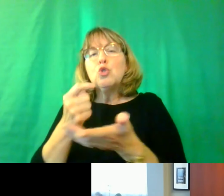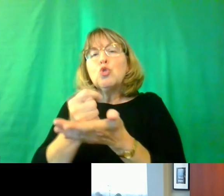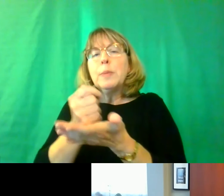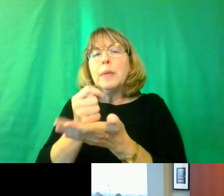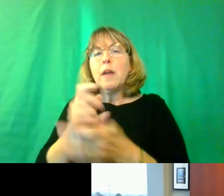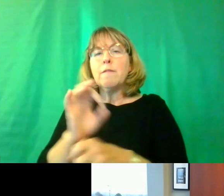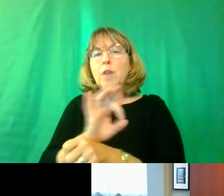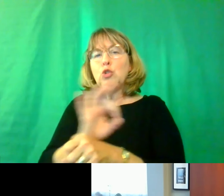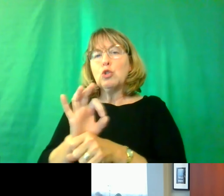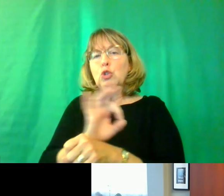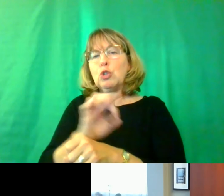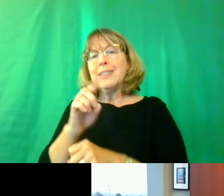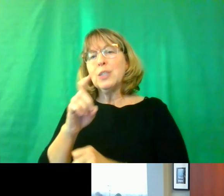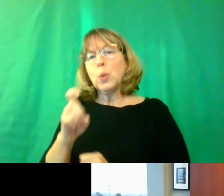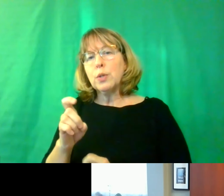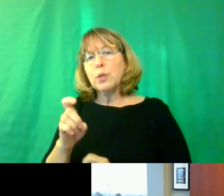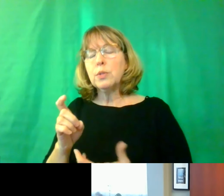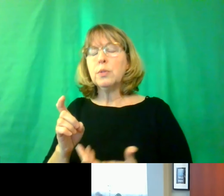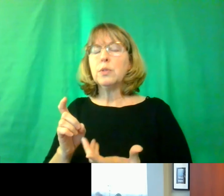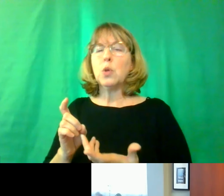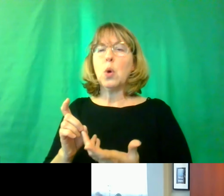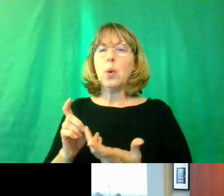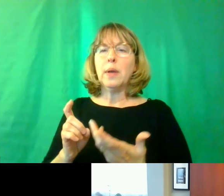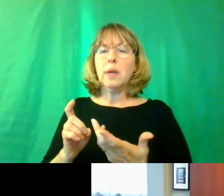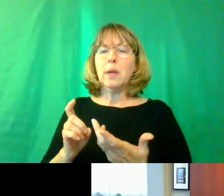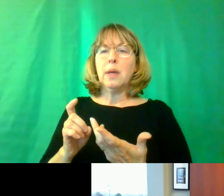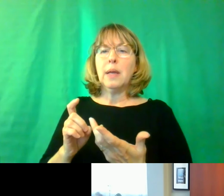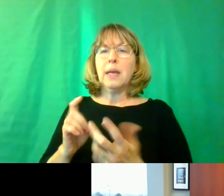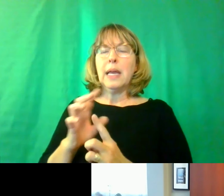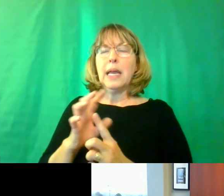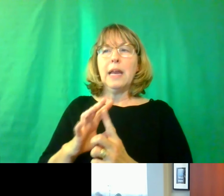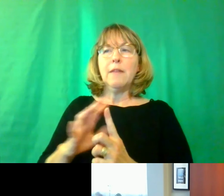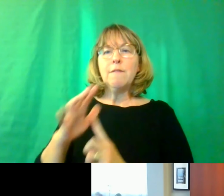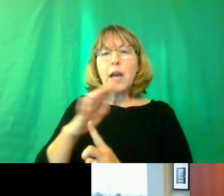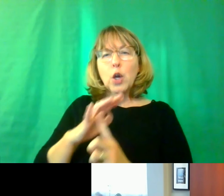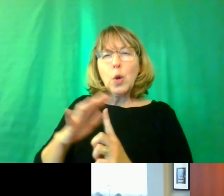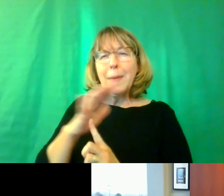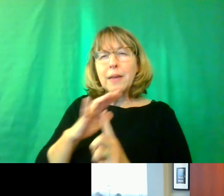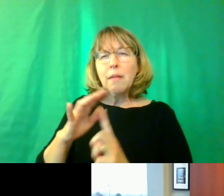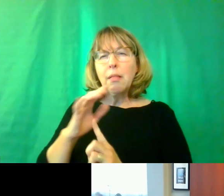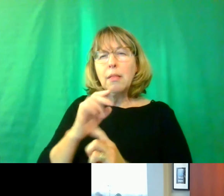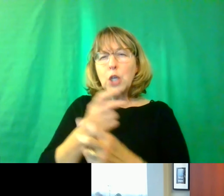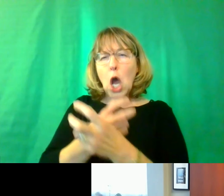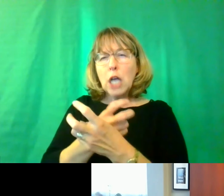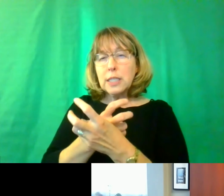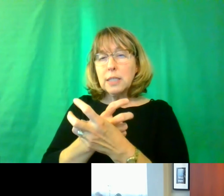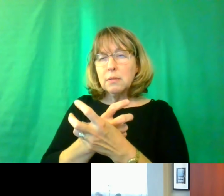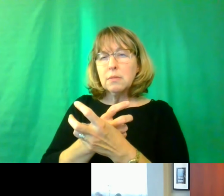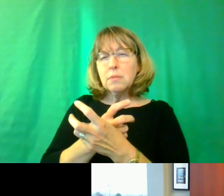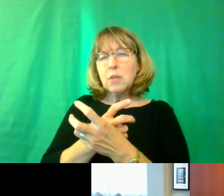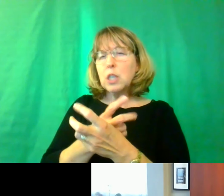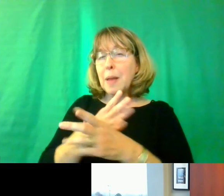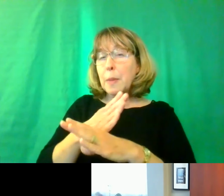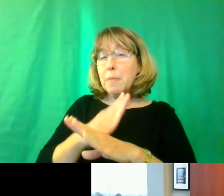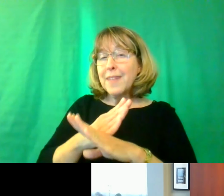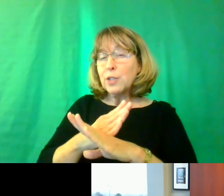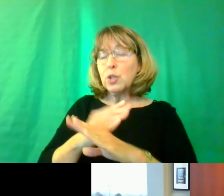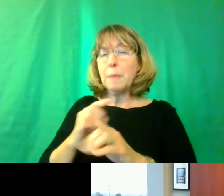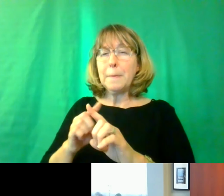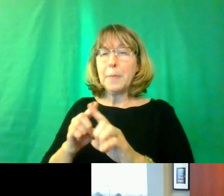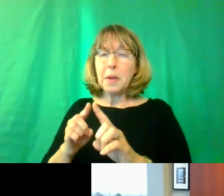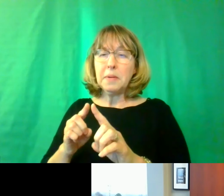of sort of environmental toxicants is the prevention of these, but in situations where we have these